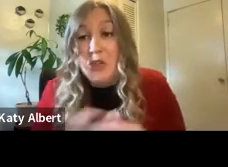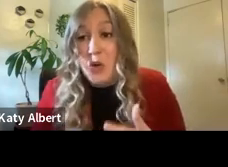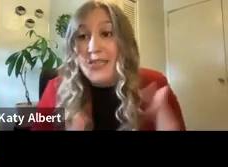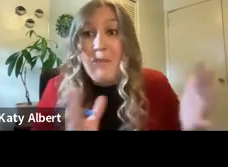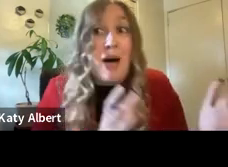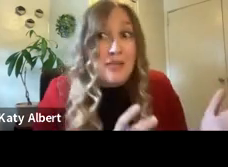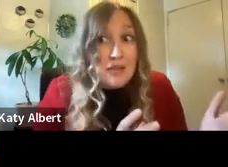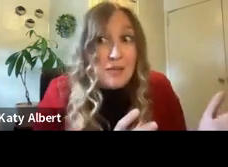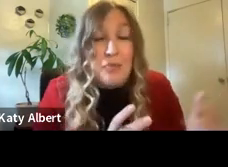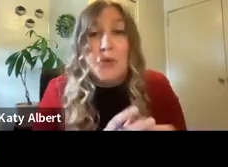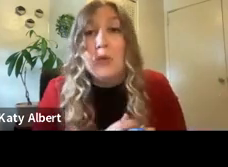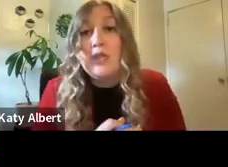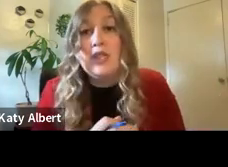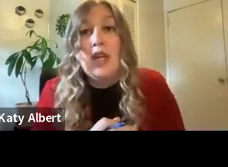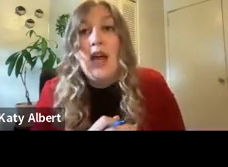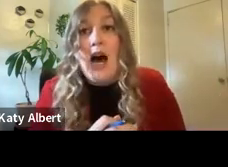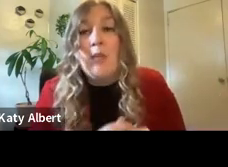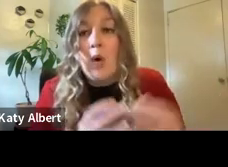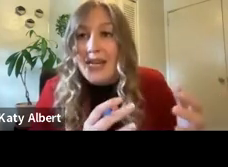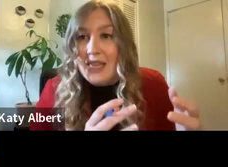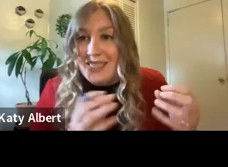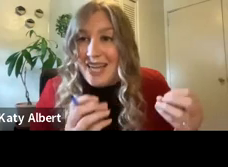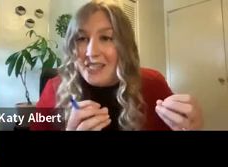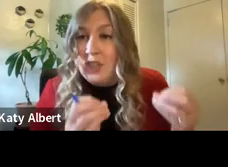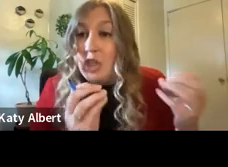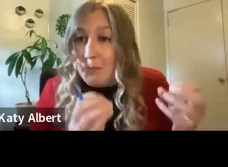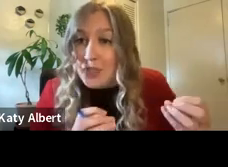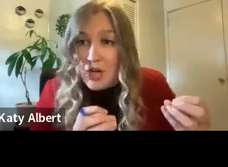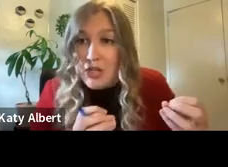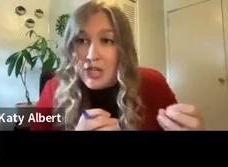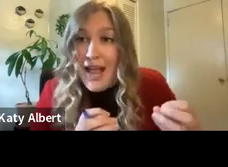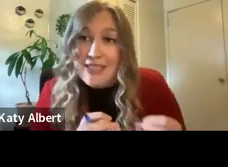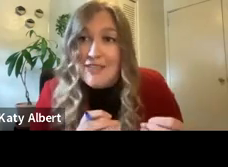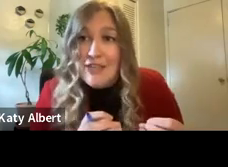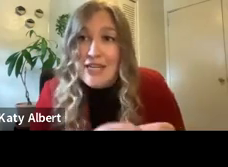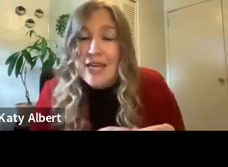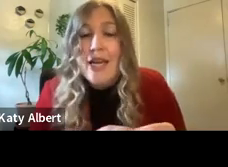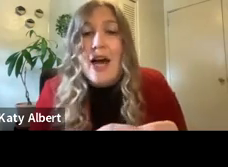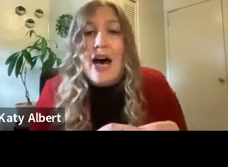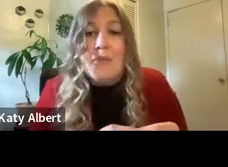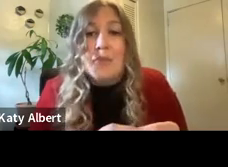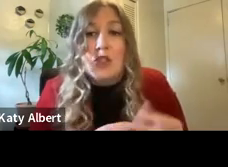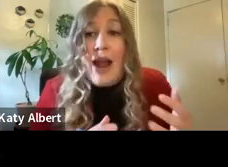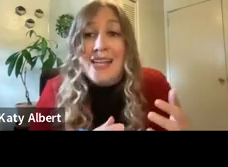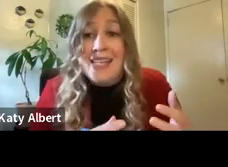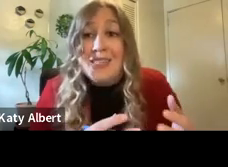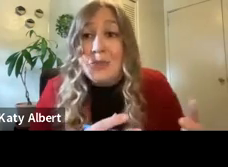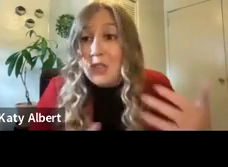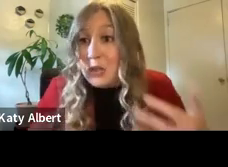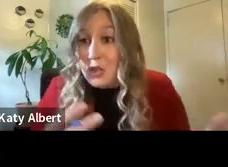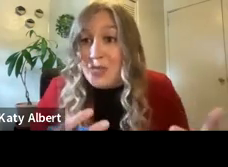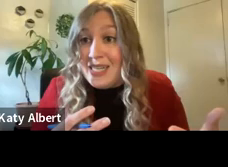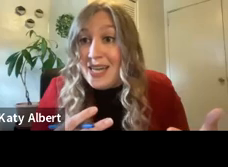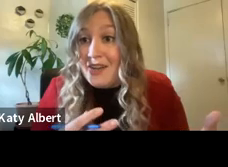could put towards a monthly boost or anything to kind of jumpstart your activity? Try to get